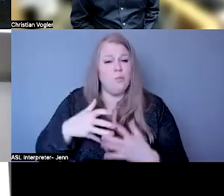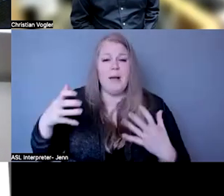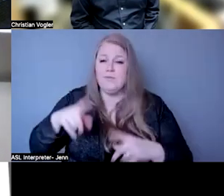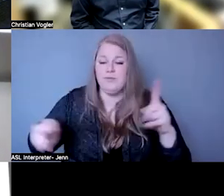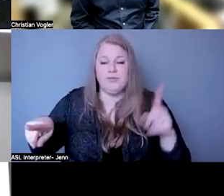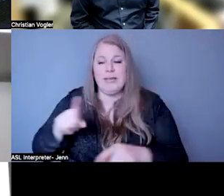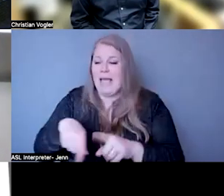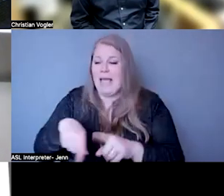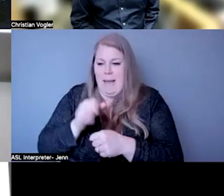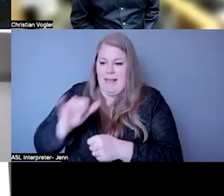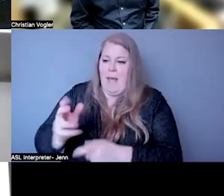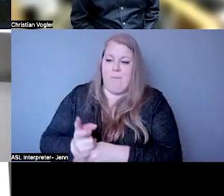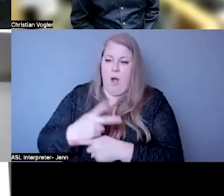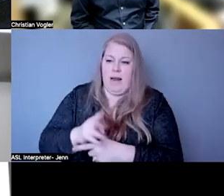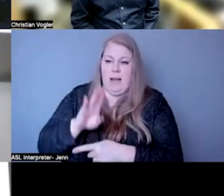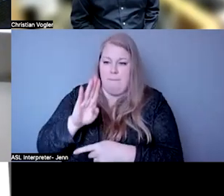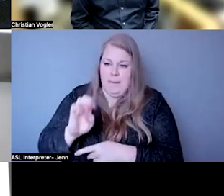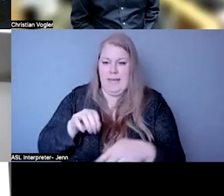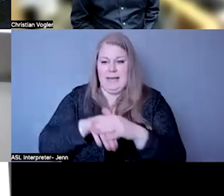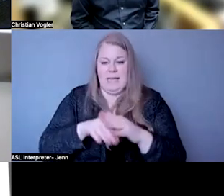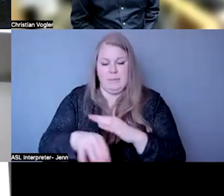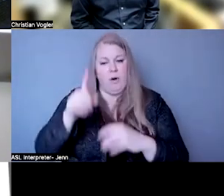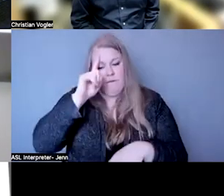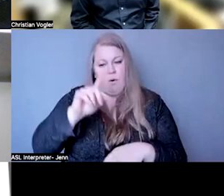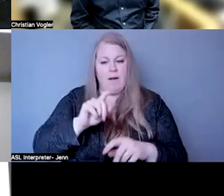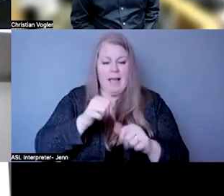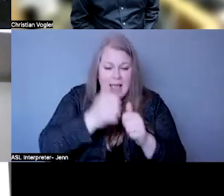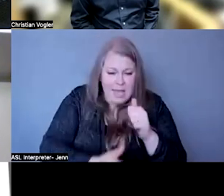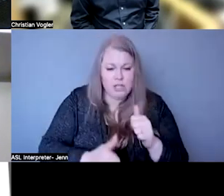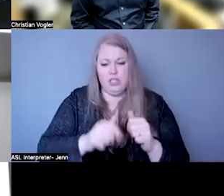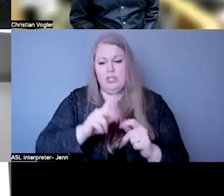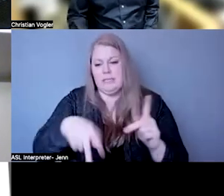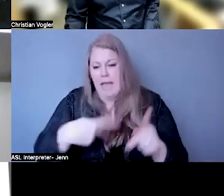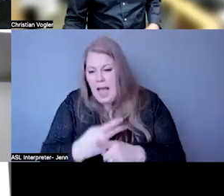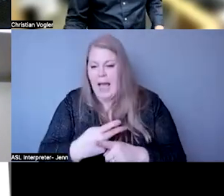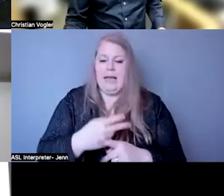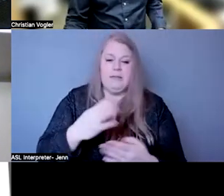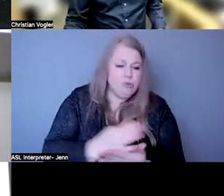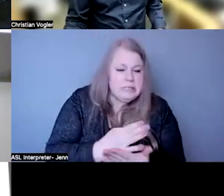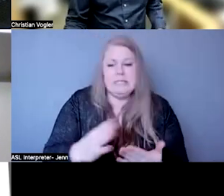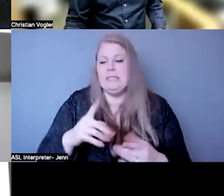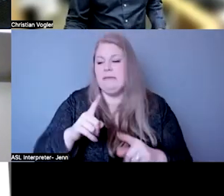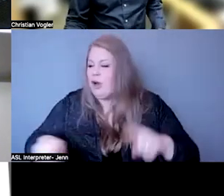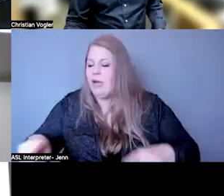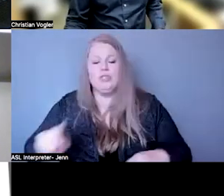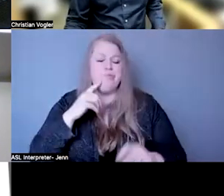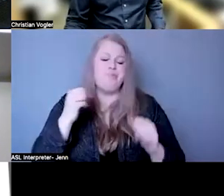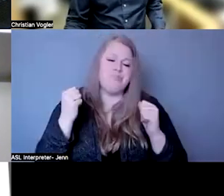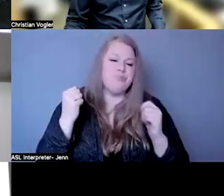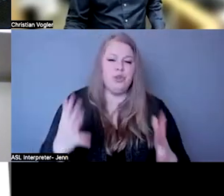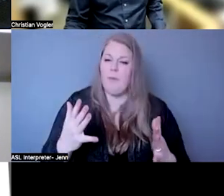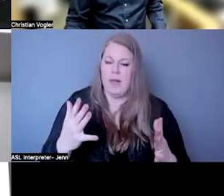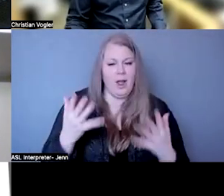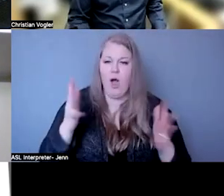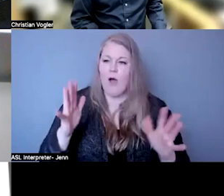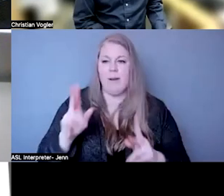product be accessible for every type, degree, and combination of disability at the same time. There's just too many. Already